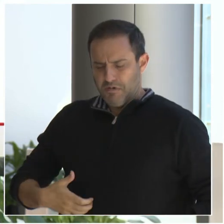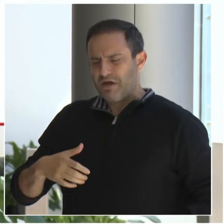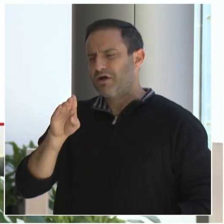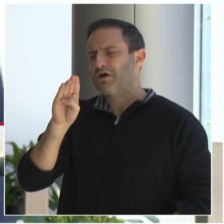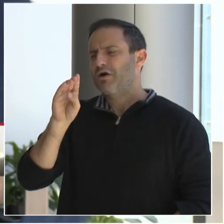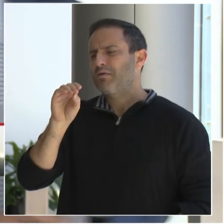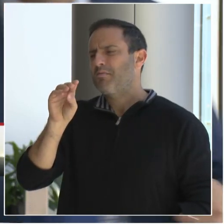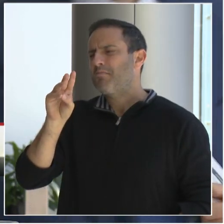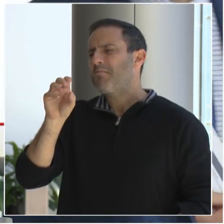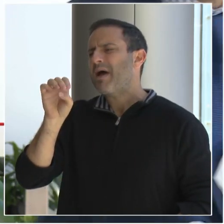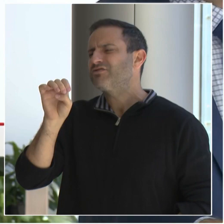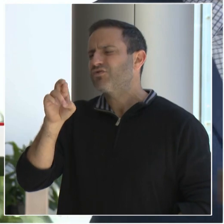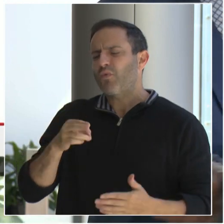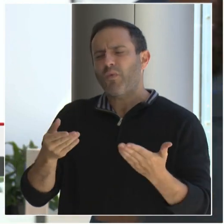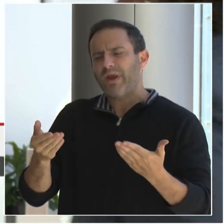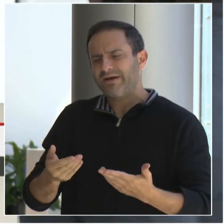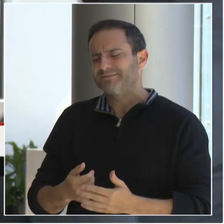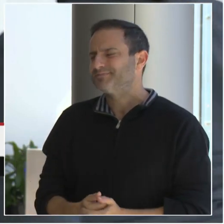here right now.